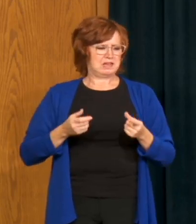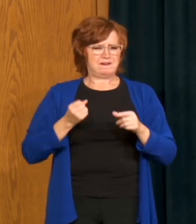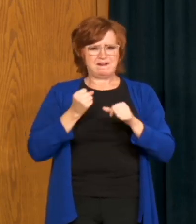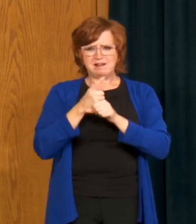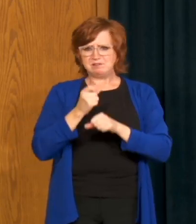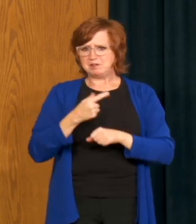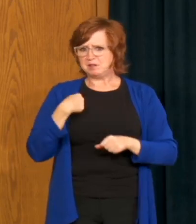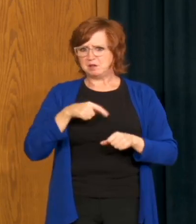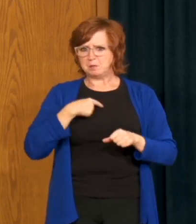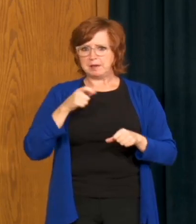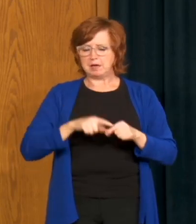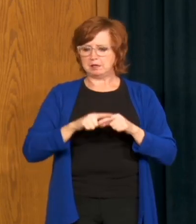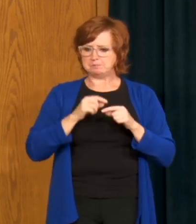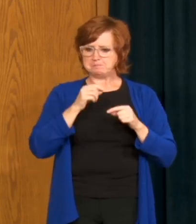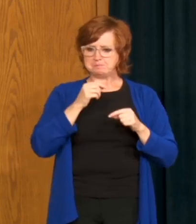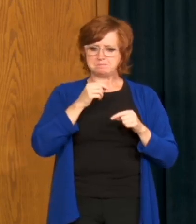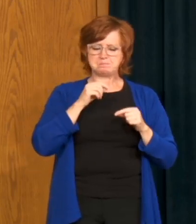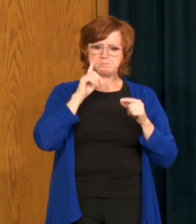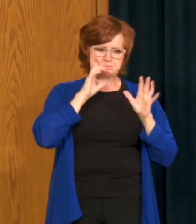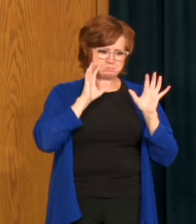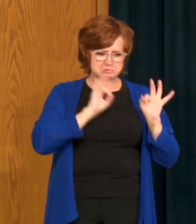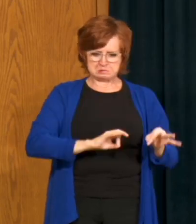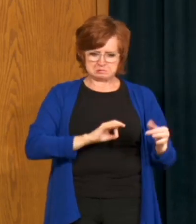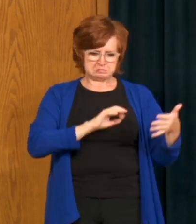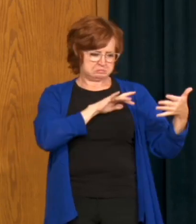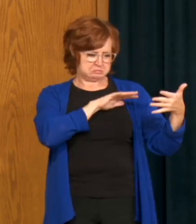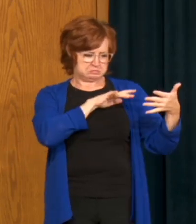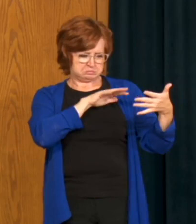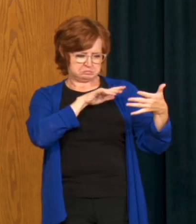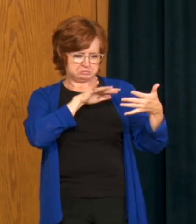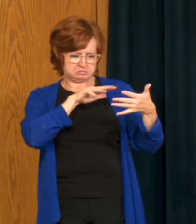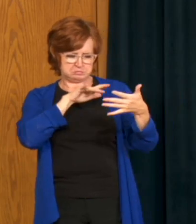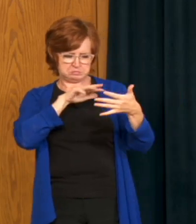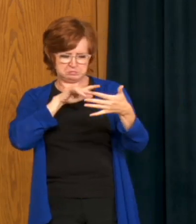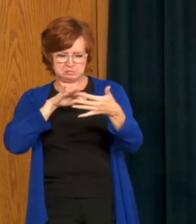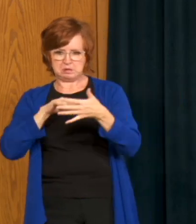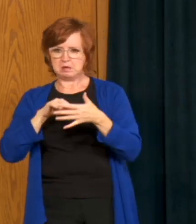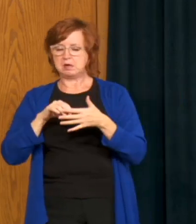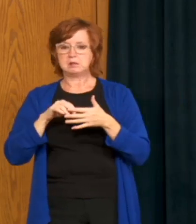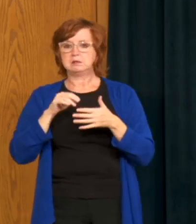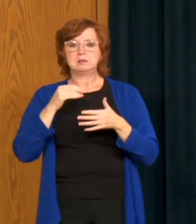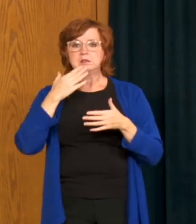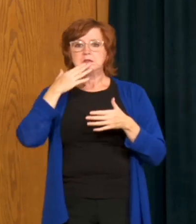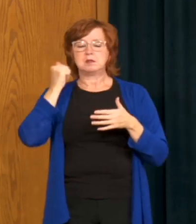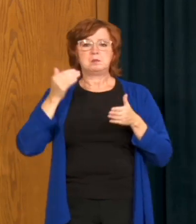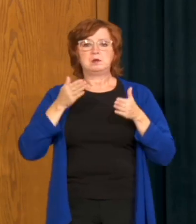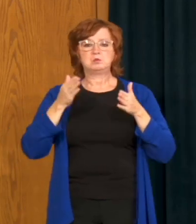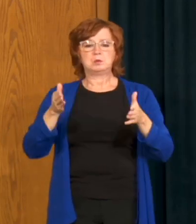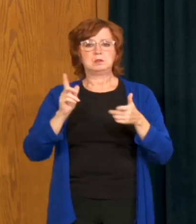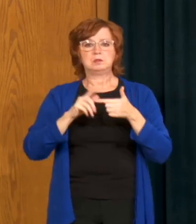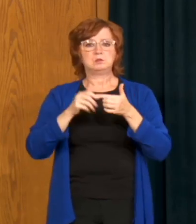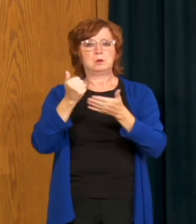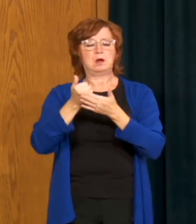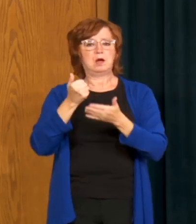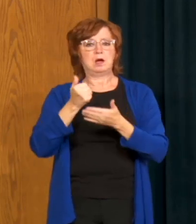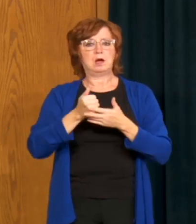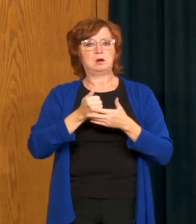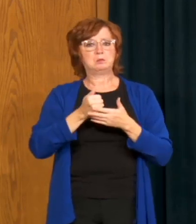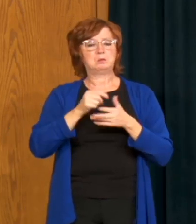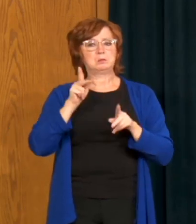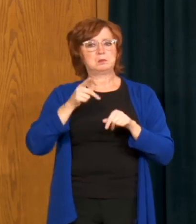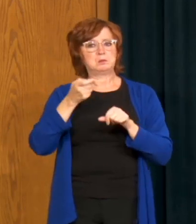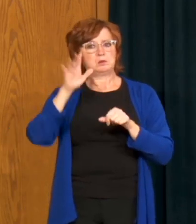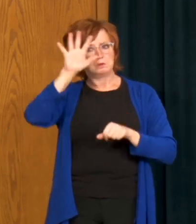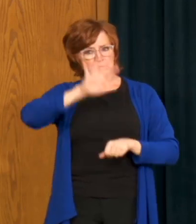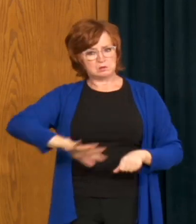on how can we best serve the people of this province. For example, you look at some of our mental health investment over the course of the last few